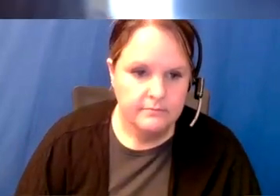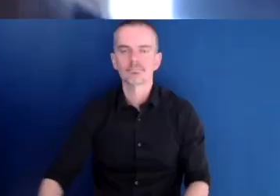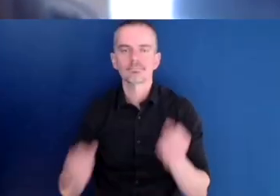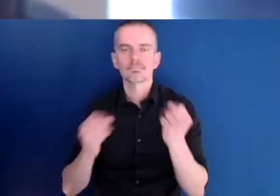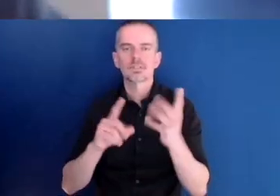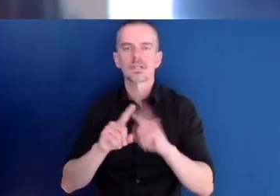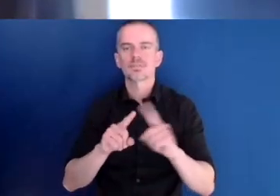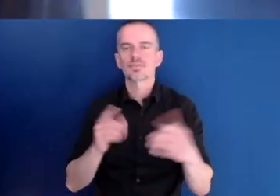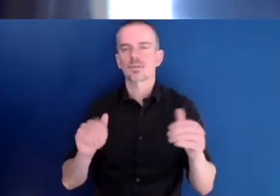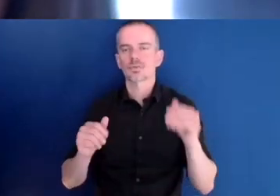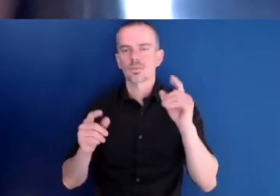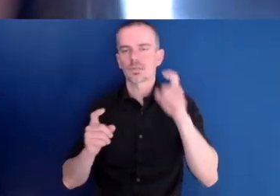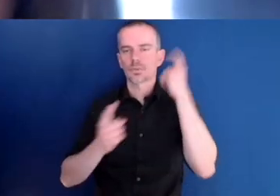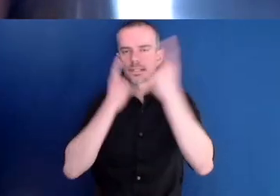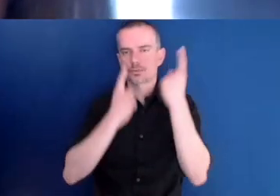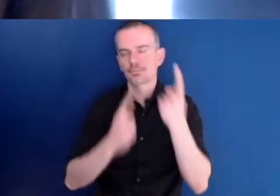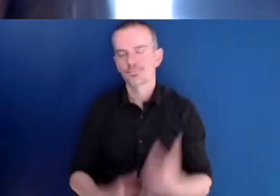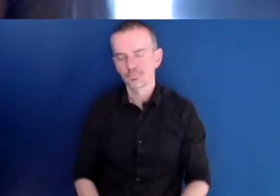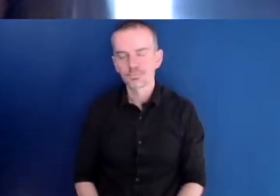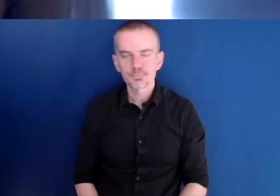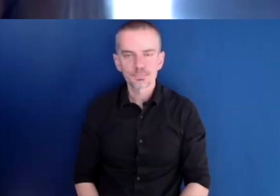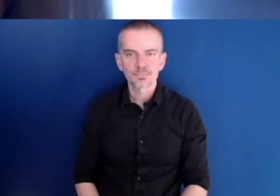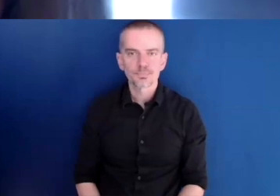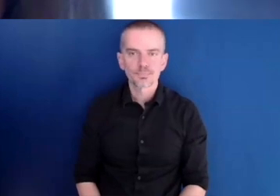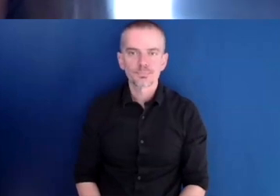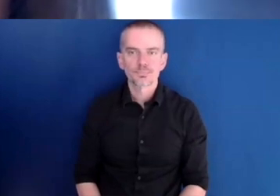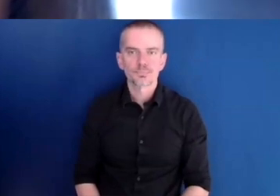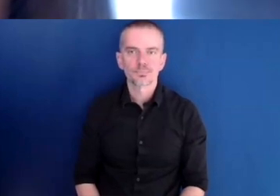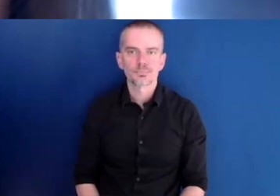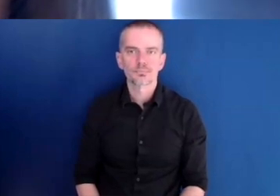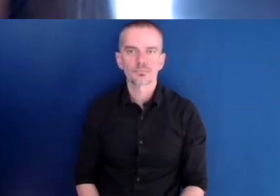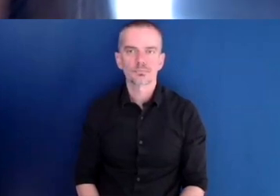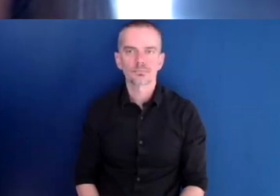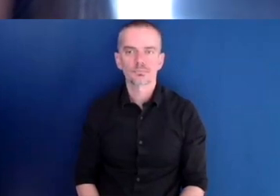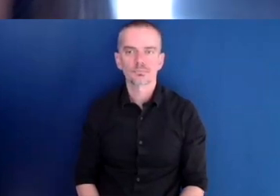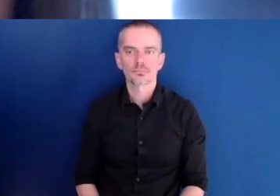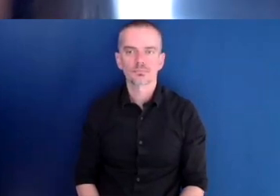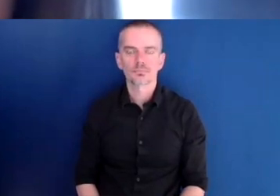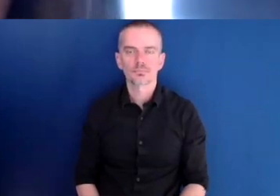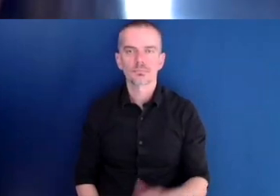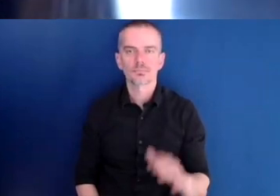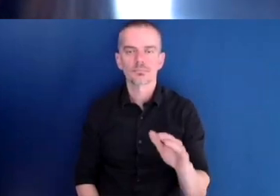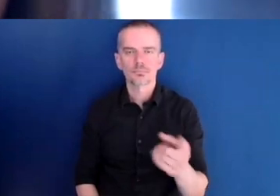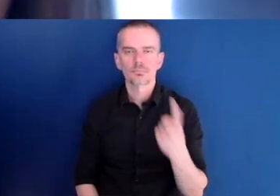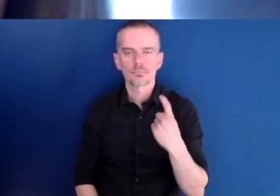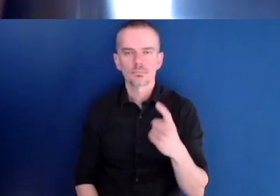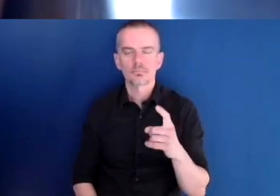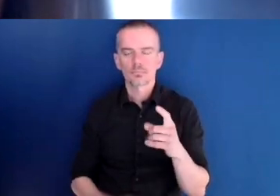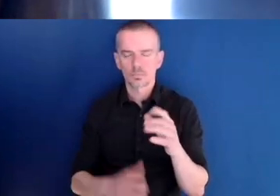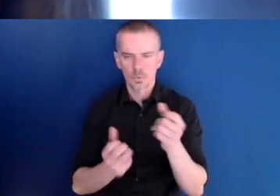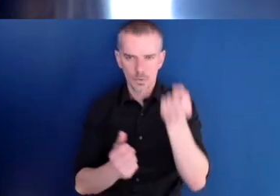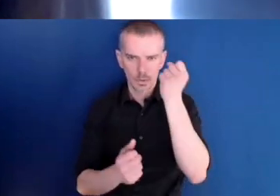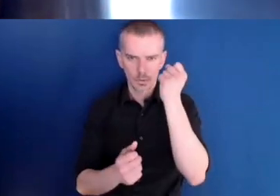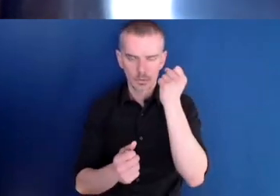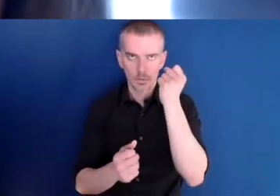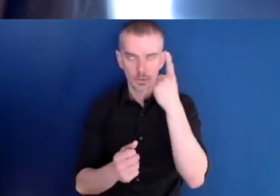considerations for that. just to understand, conflicts of interest